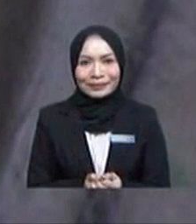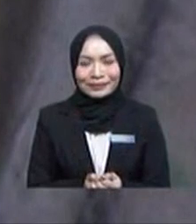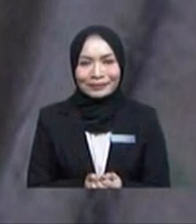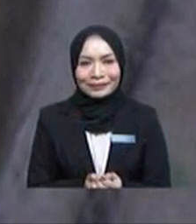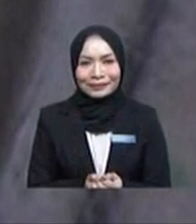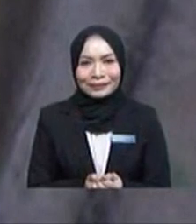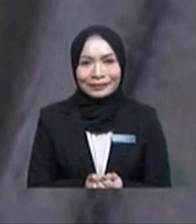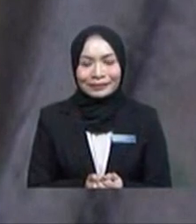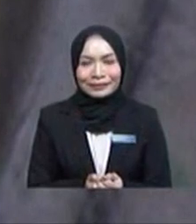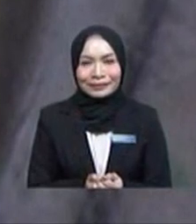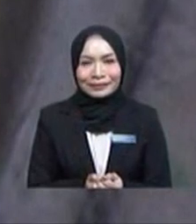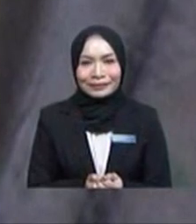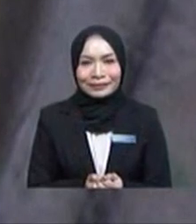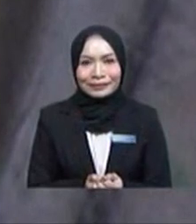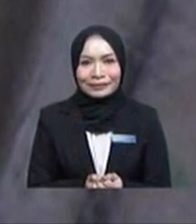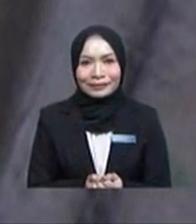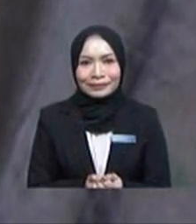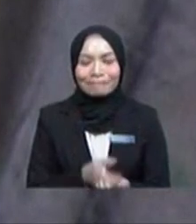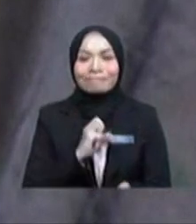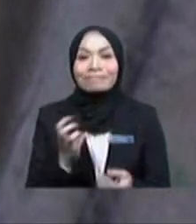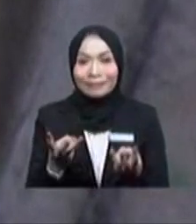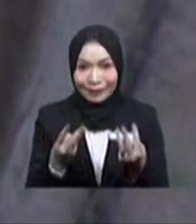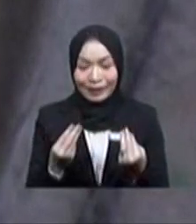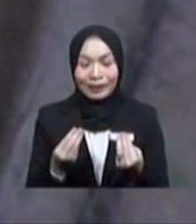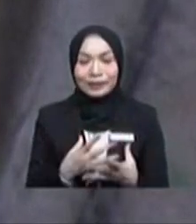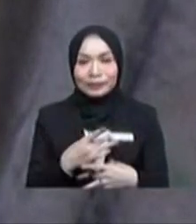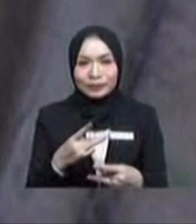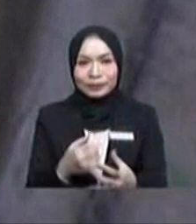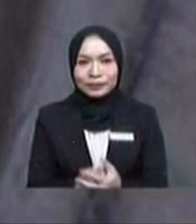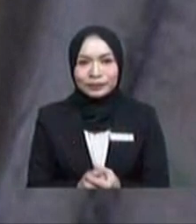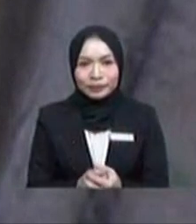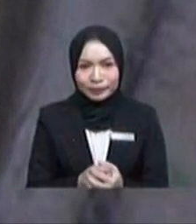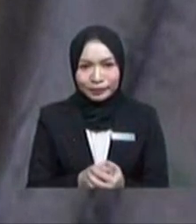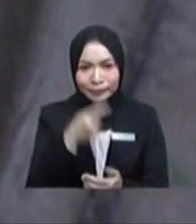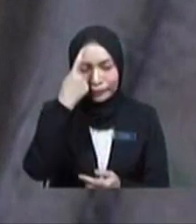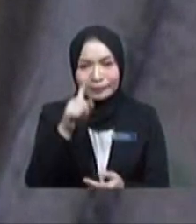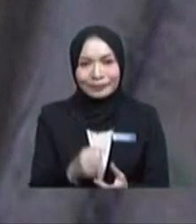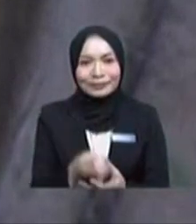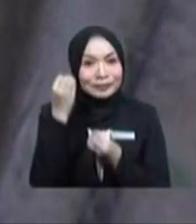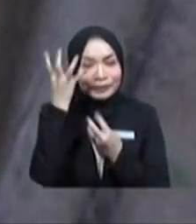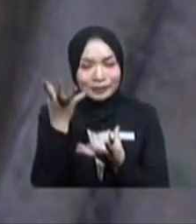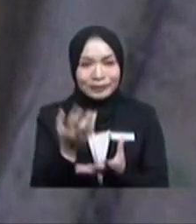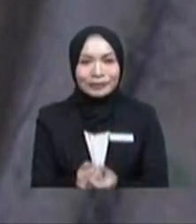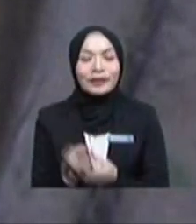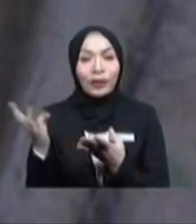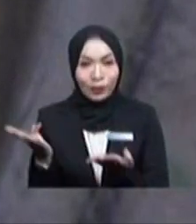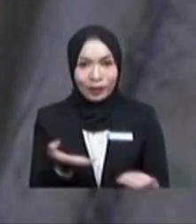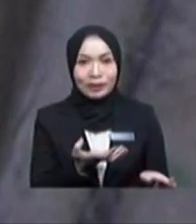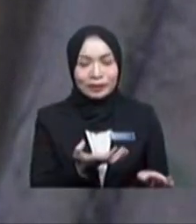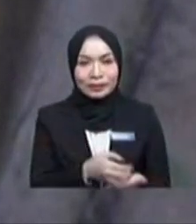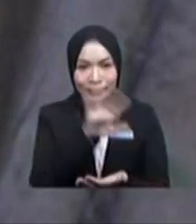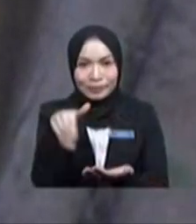Ladies and gentlemen, I would like to take this opportunity to warmly welcome all presenters and